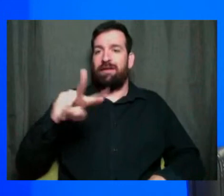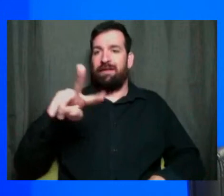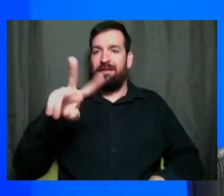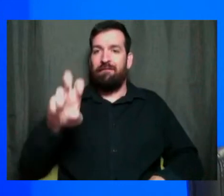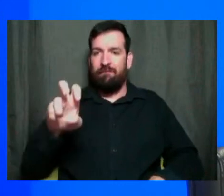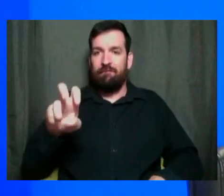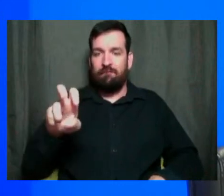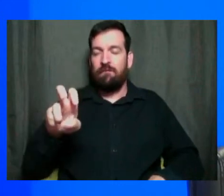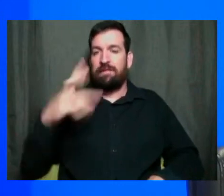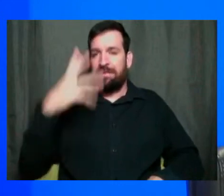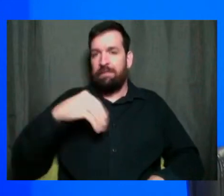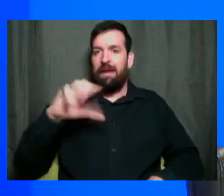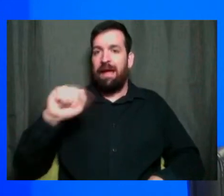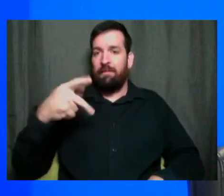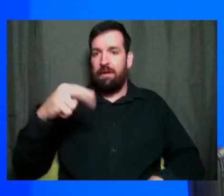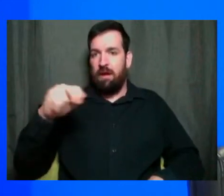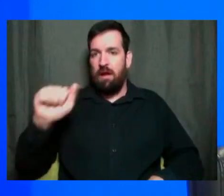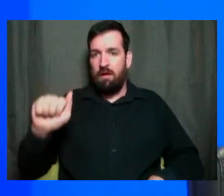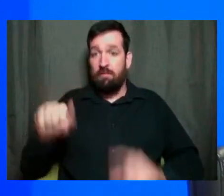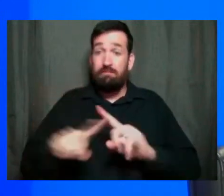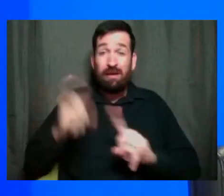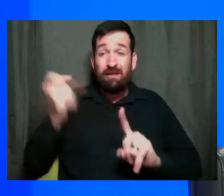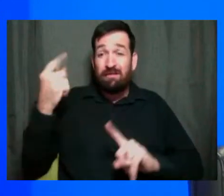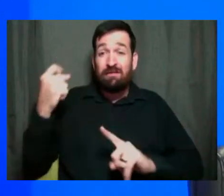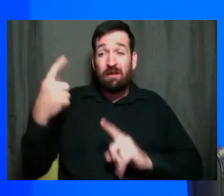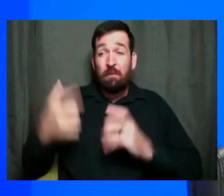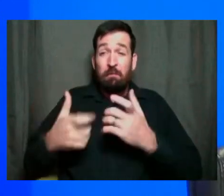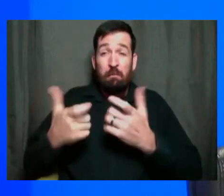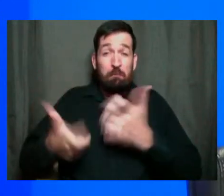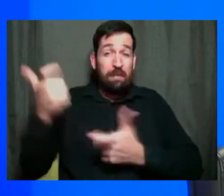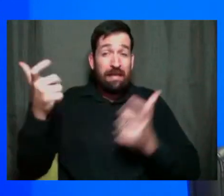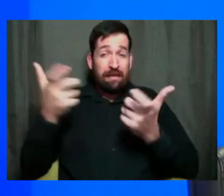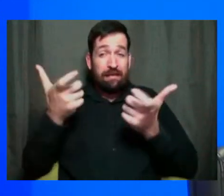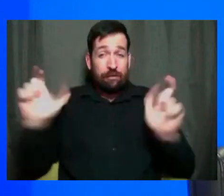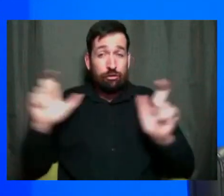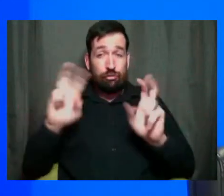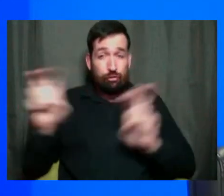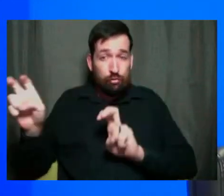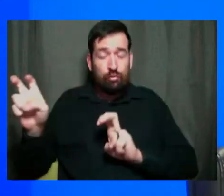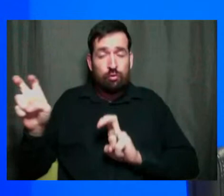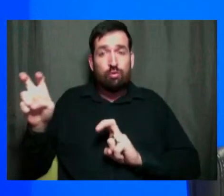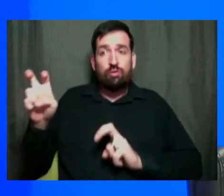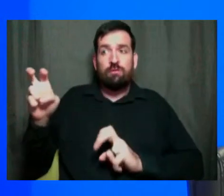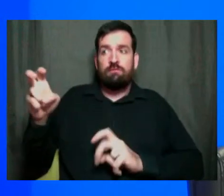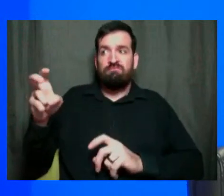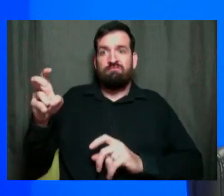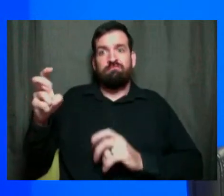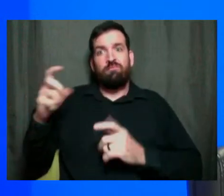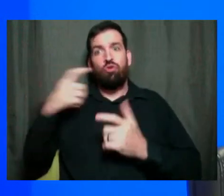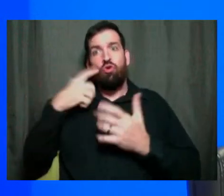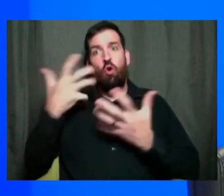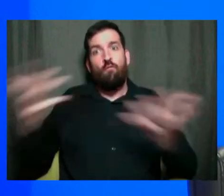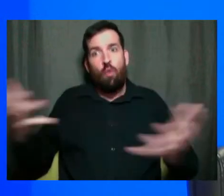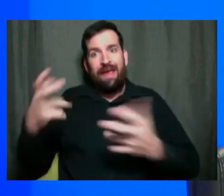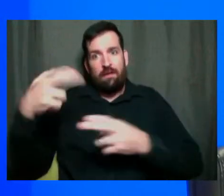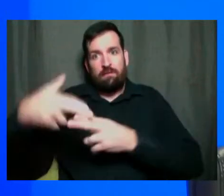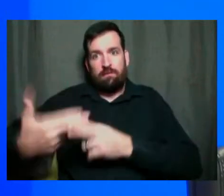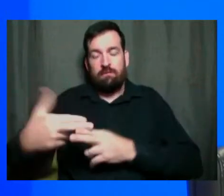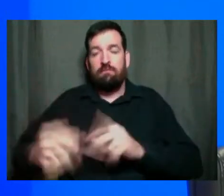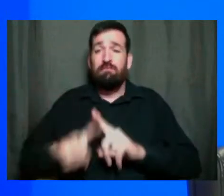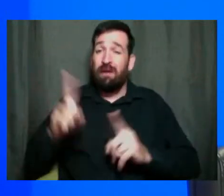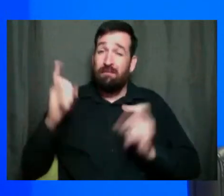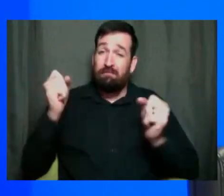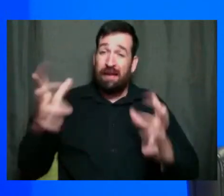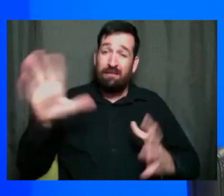overweight, but about 20% of patients with obstructive sleep apnea still have a normal BMI, as we say. And that's related to probably